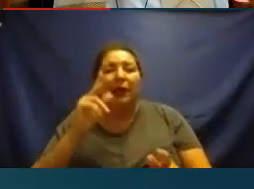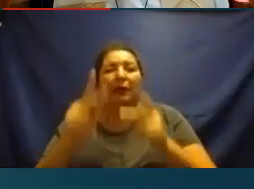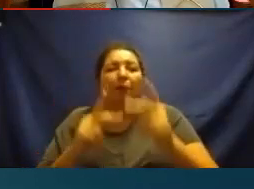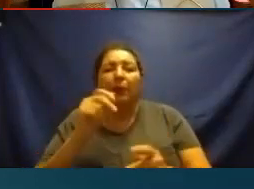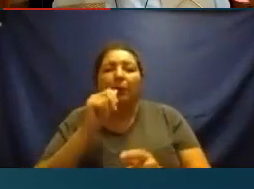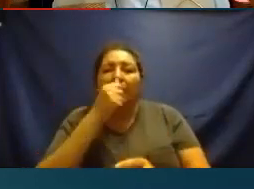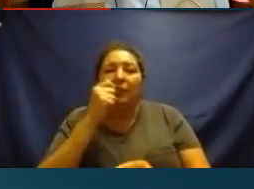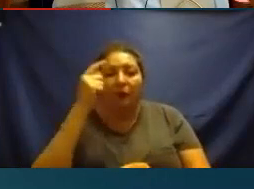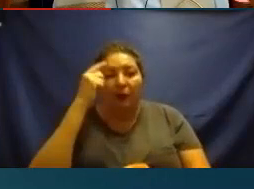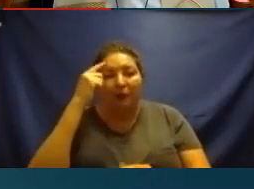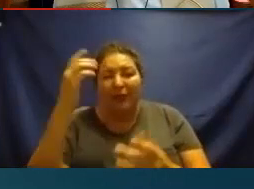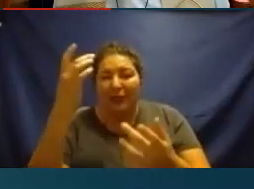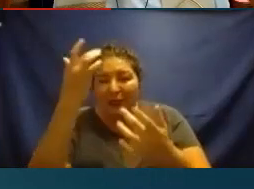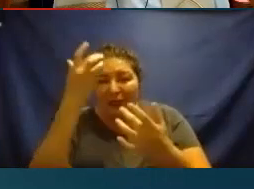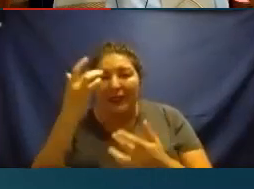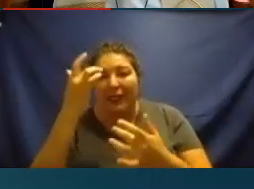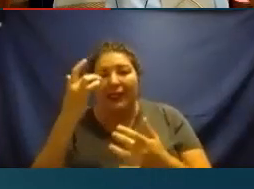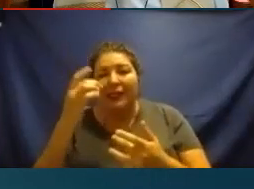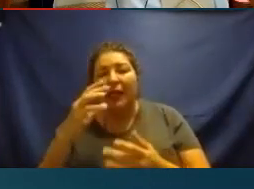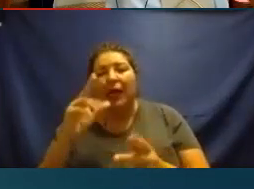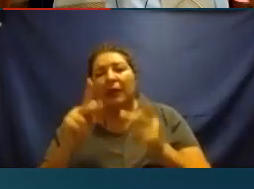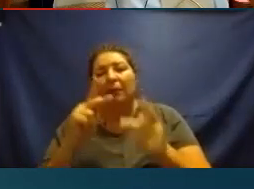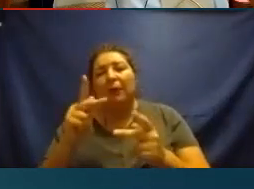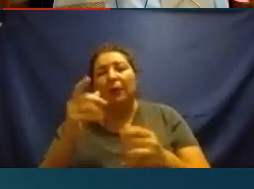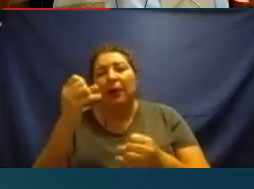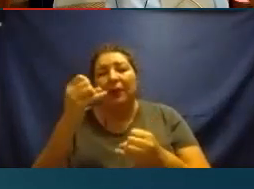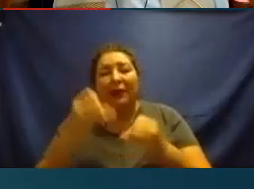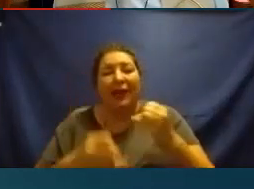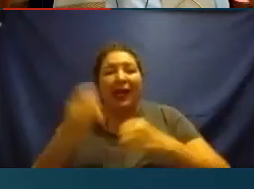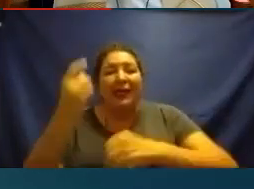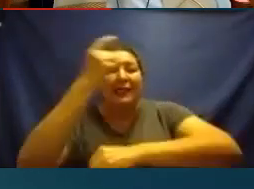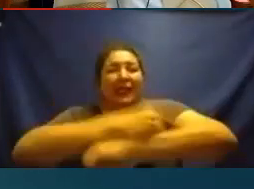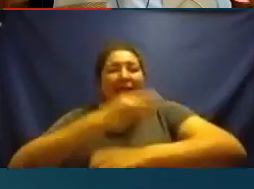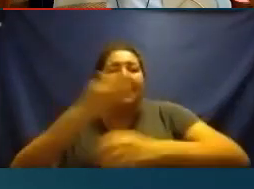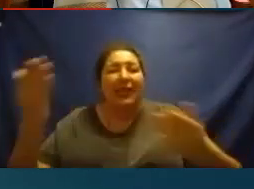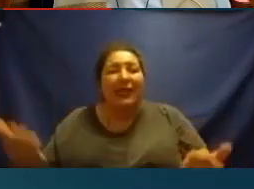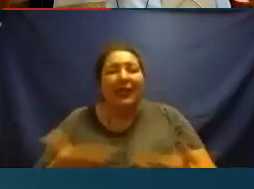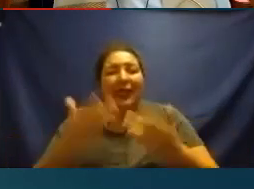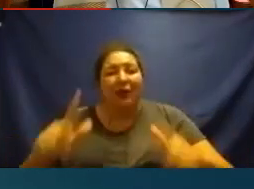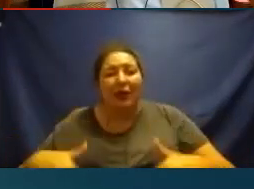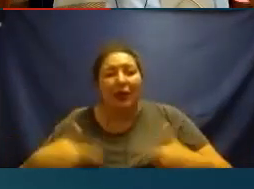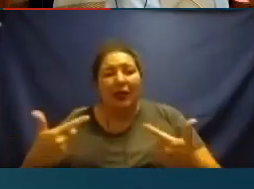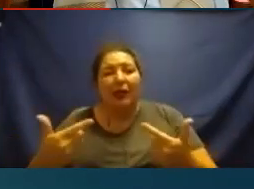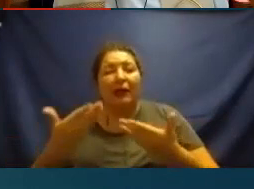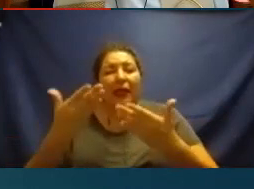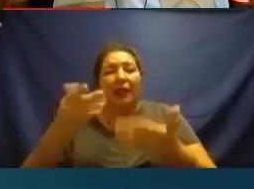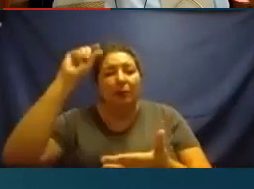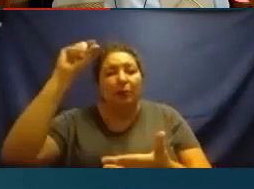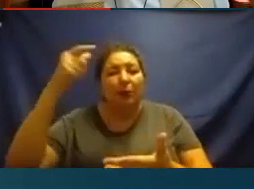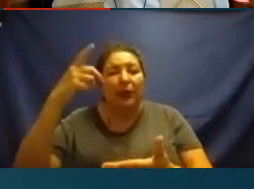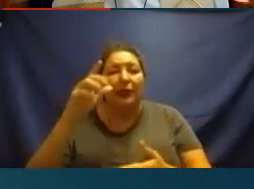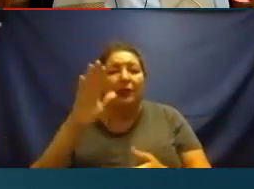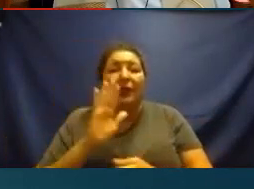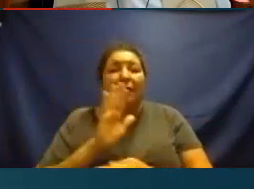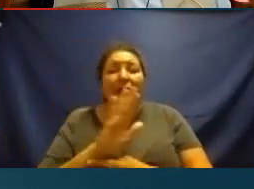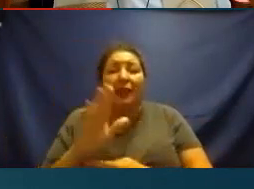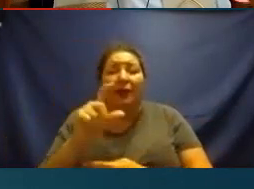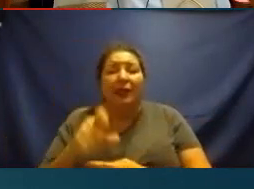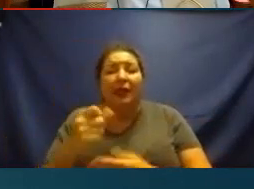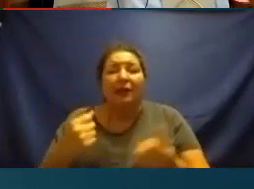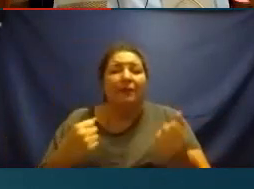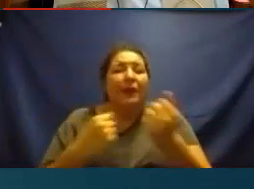mental illnesses, and those in their last days on earth. Give them grace according to their need, and sustain them in